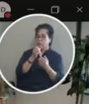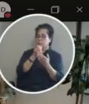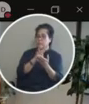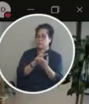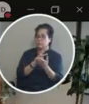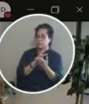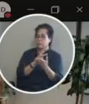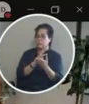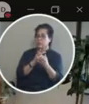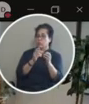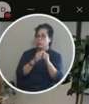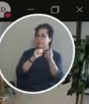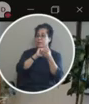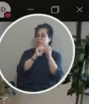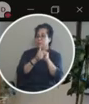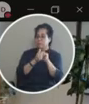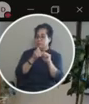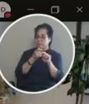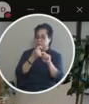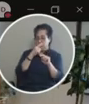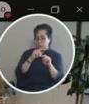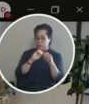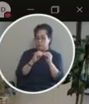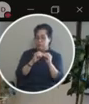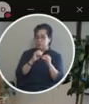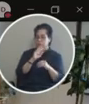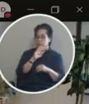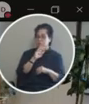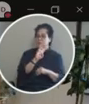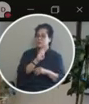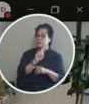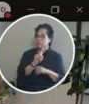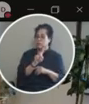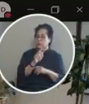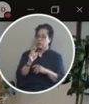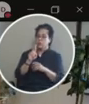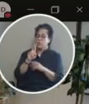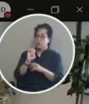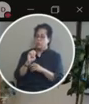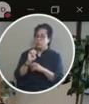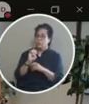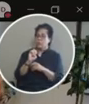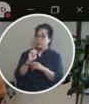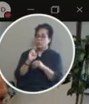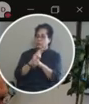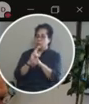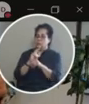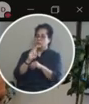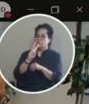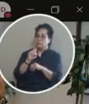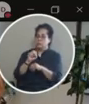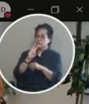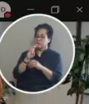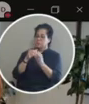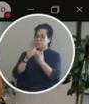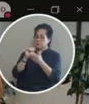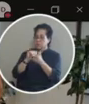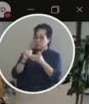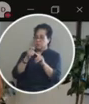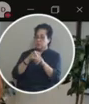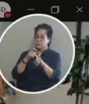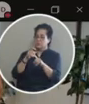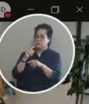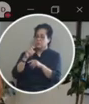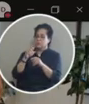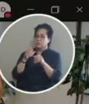approve with the amendment for item number 61, reallocating the $6.6 million from the street maintenance fund.